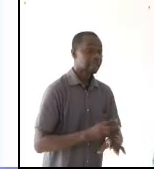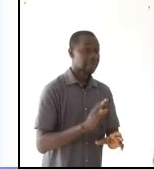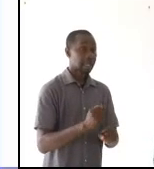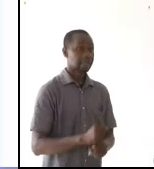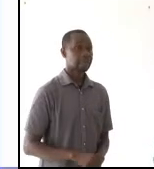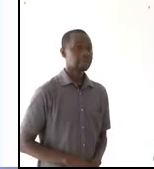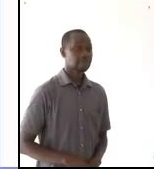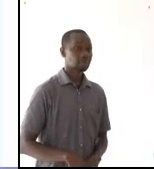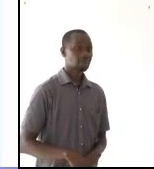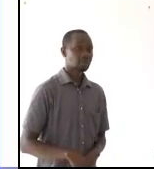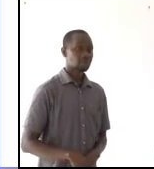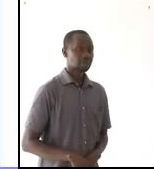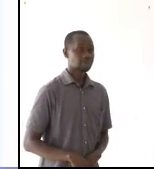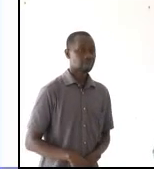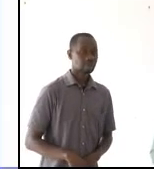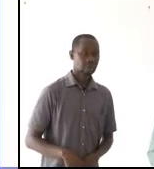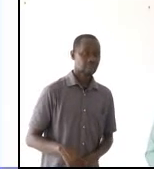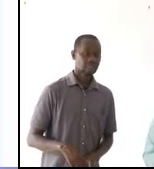system.